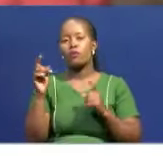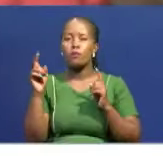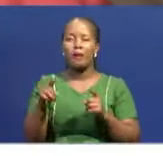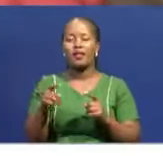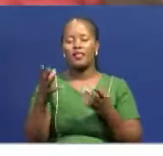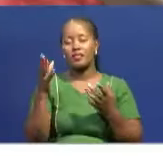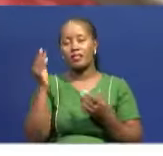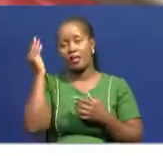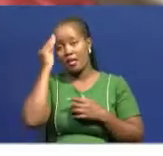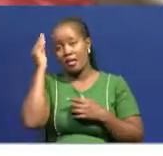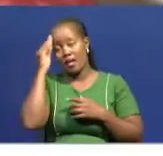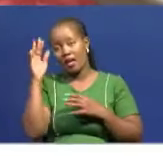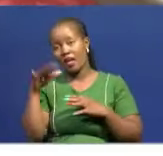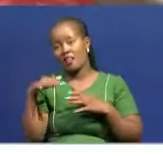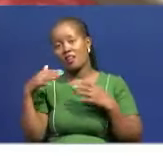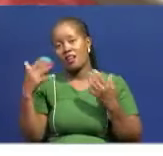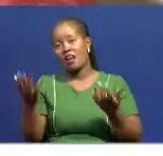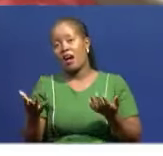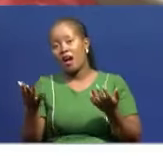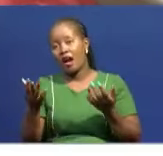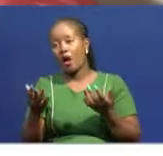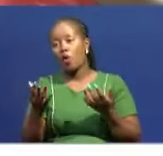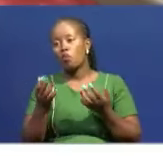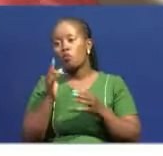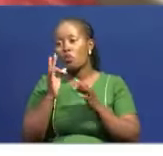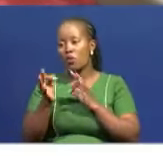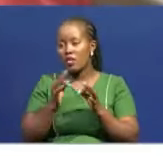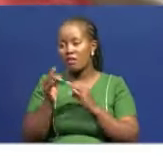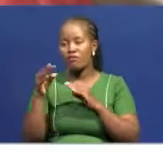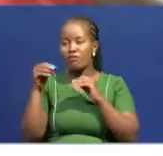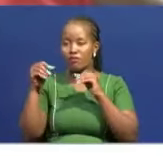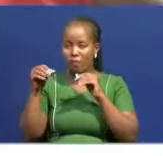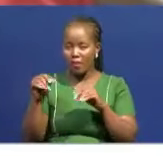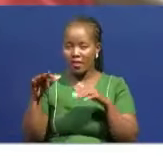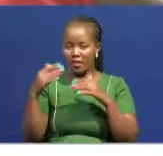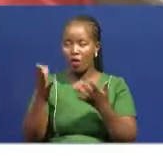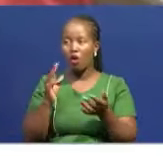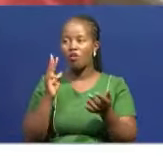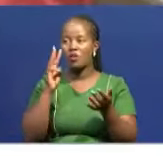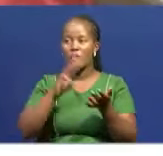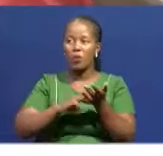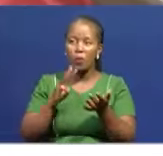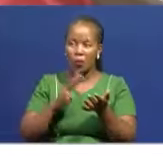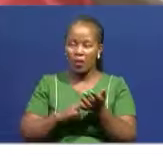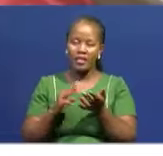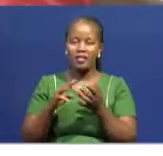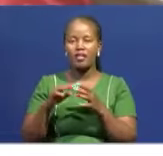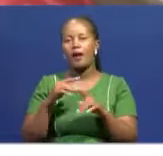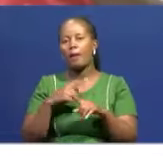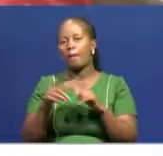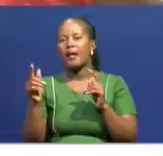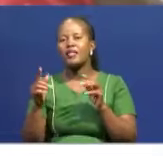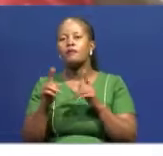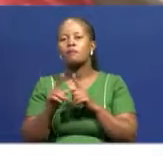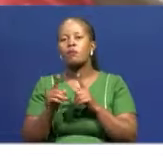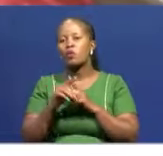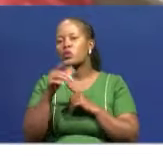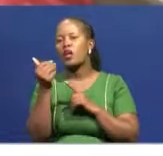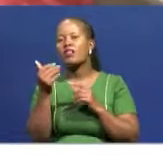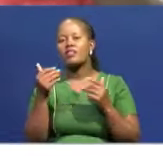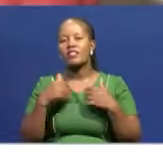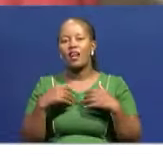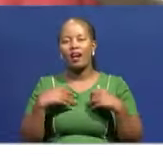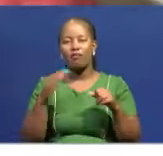or jump if it's muddy or if it's wet. But set pieces, I know Jerome Powart and his team have really focused